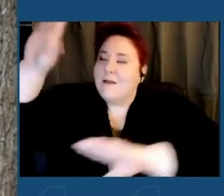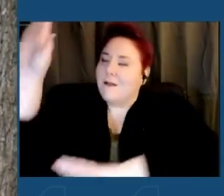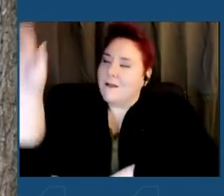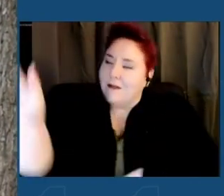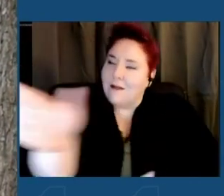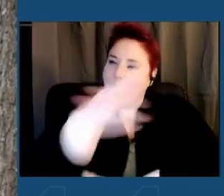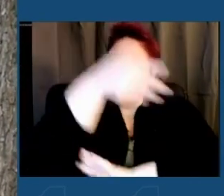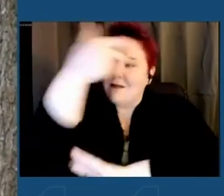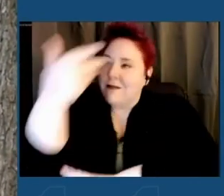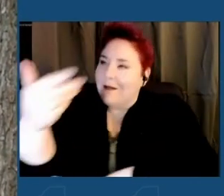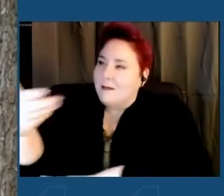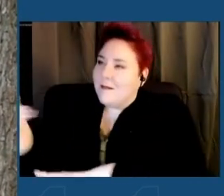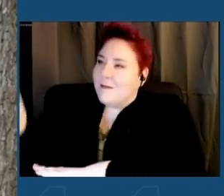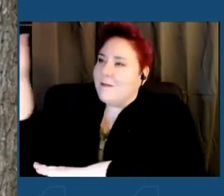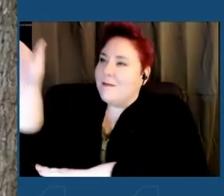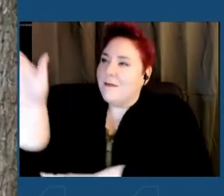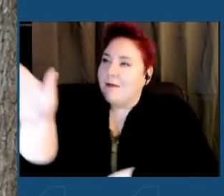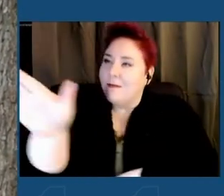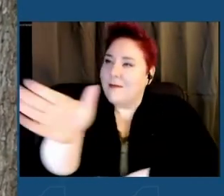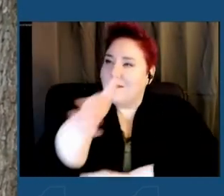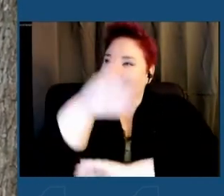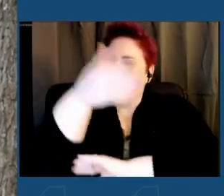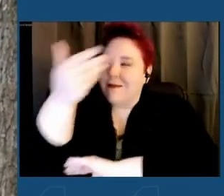banner yet